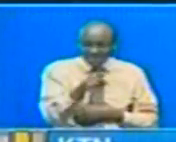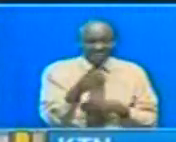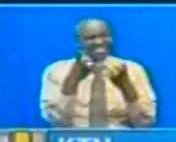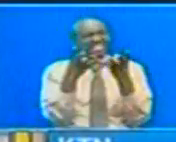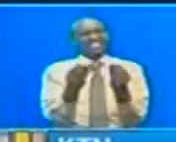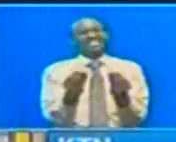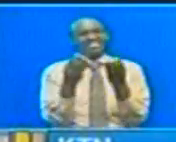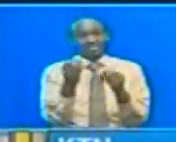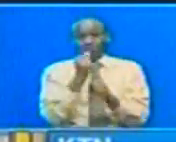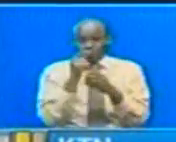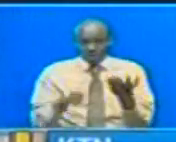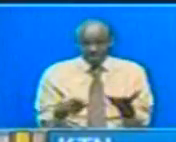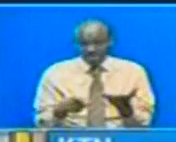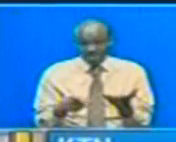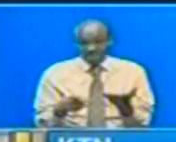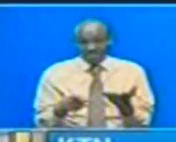easily